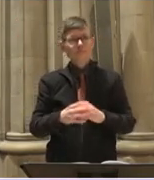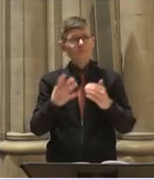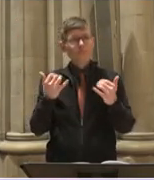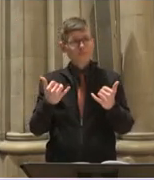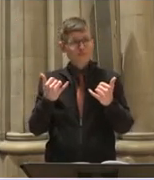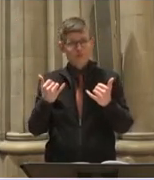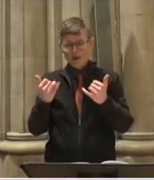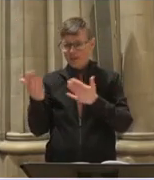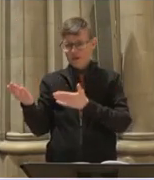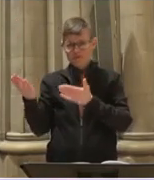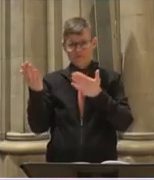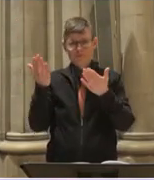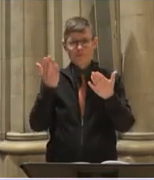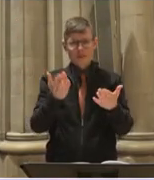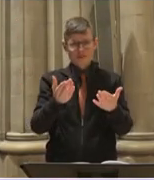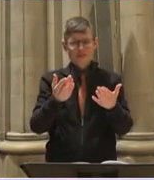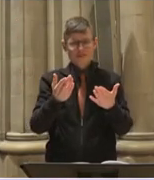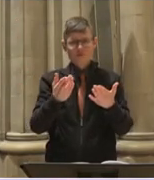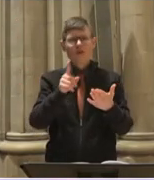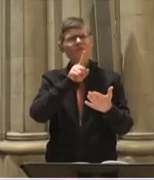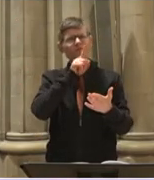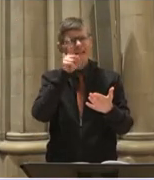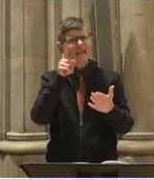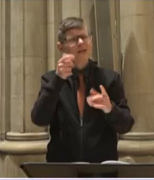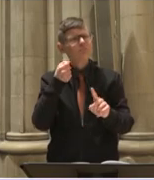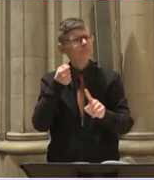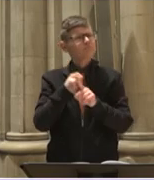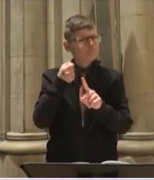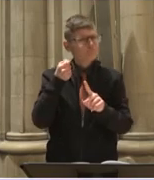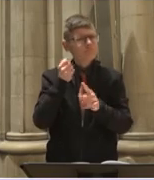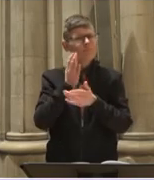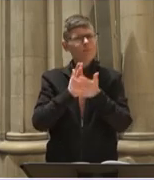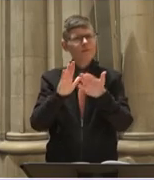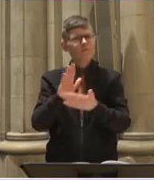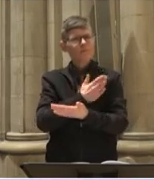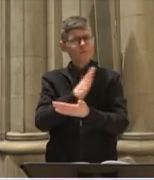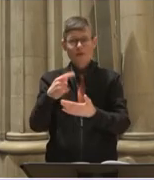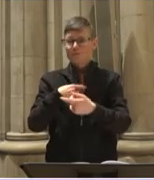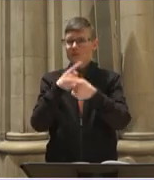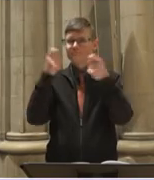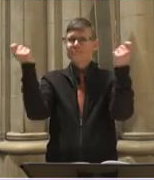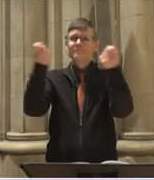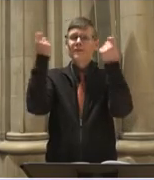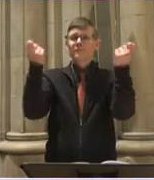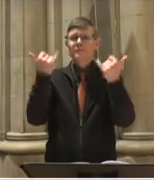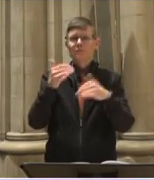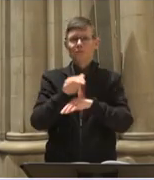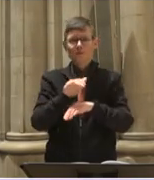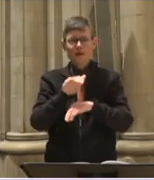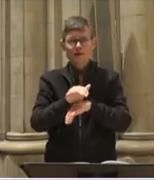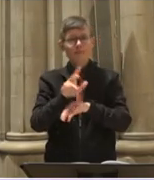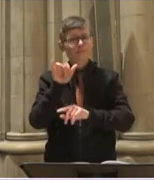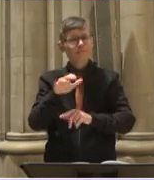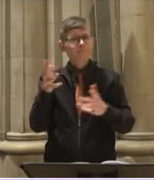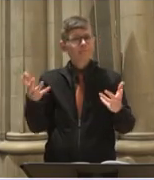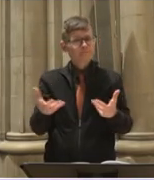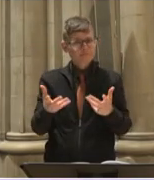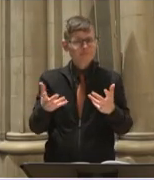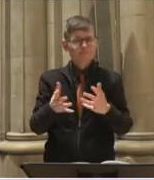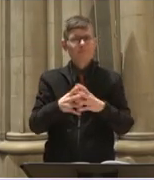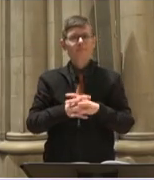other defining feature of the music which we celebrate this evening, and that